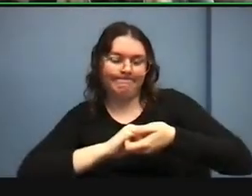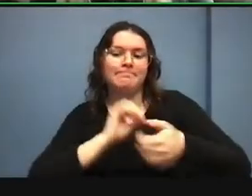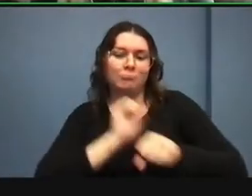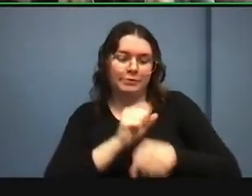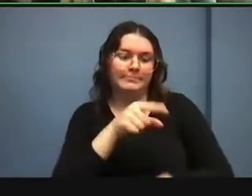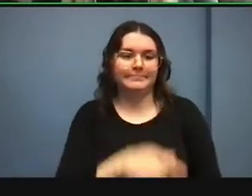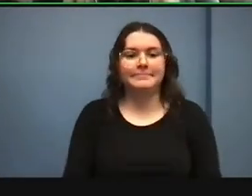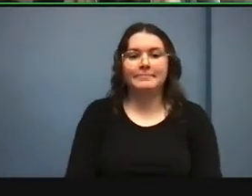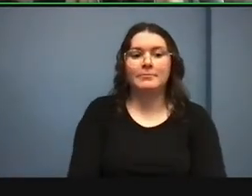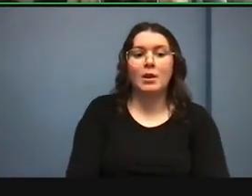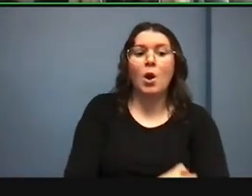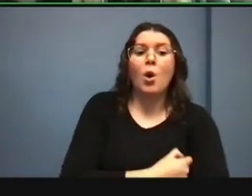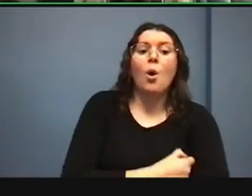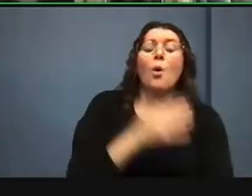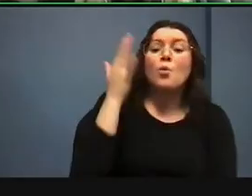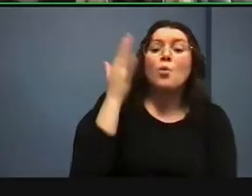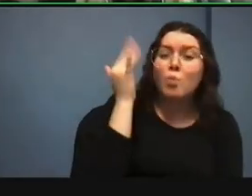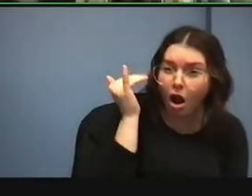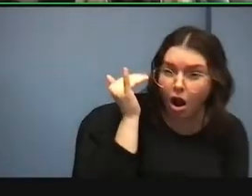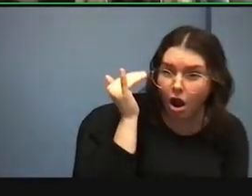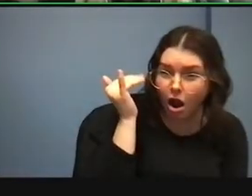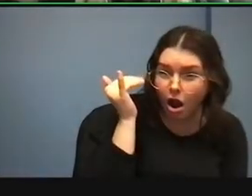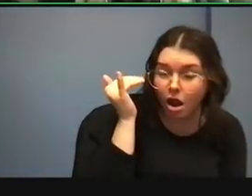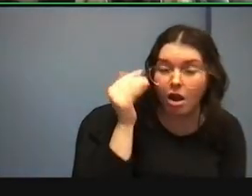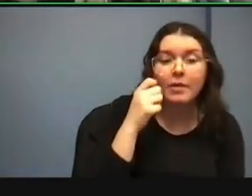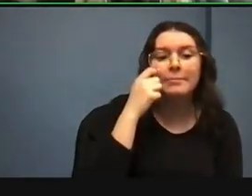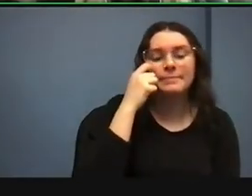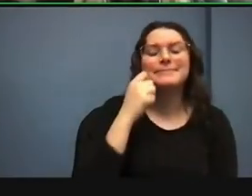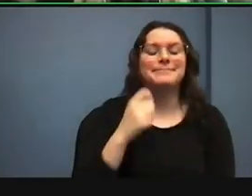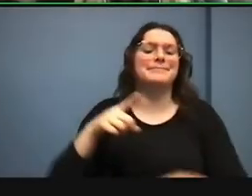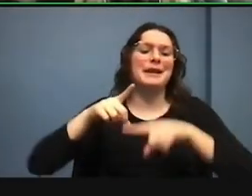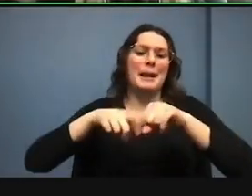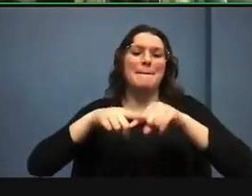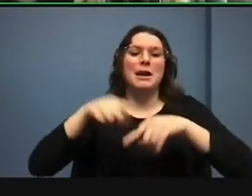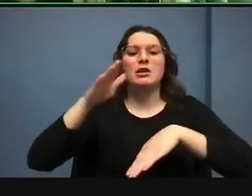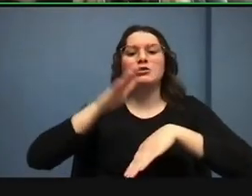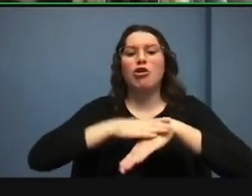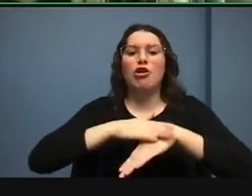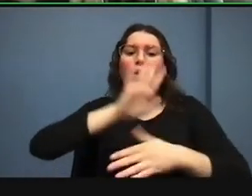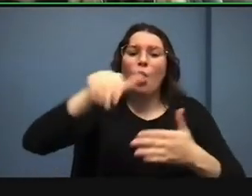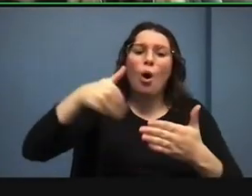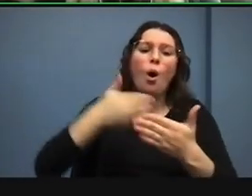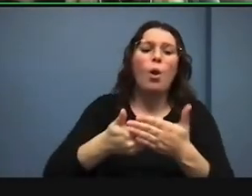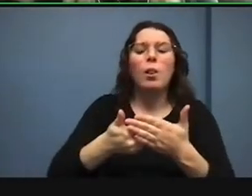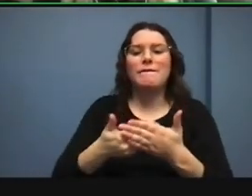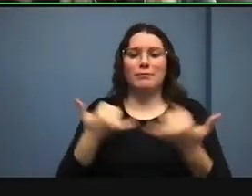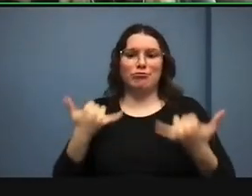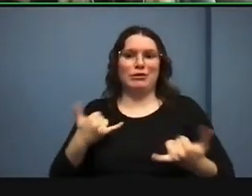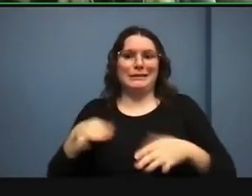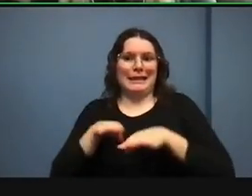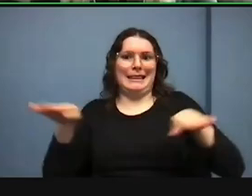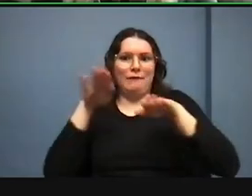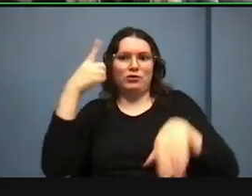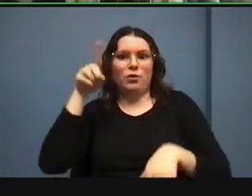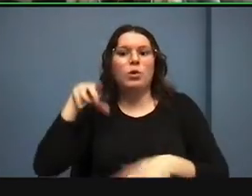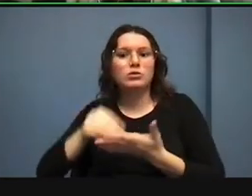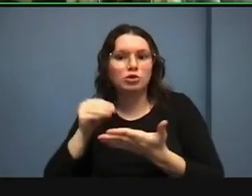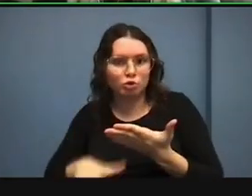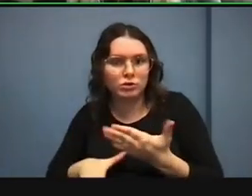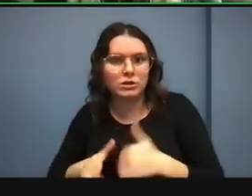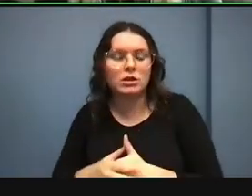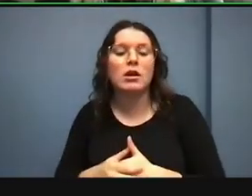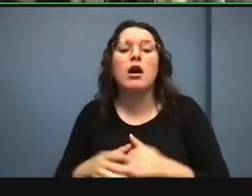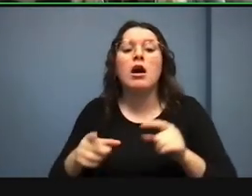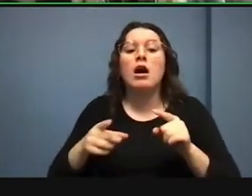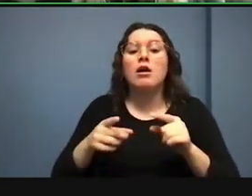Now, why it really depends on all of the present levels for the student, but it